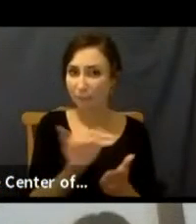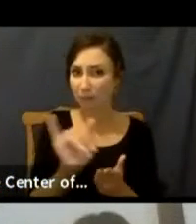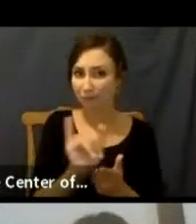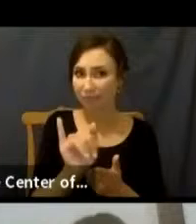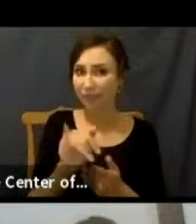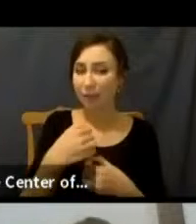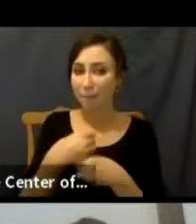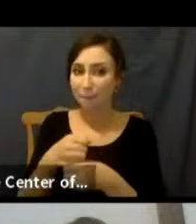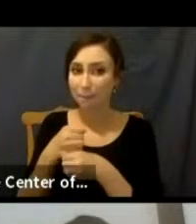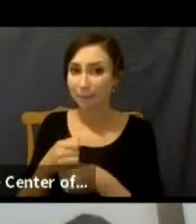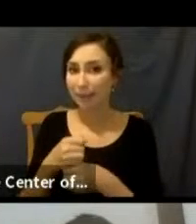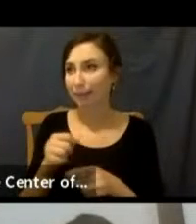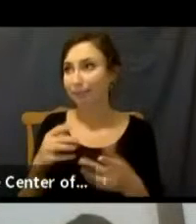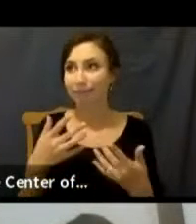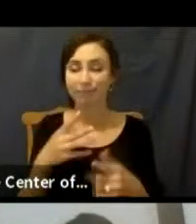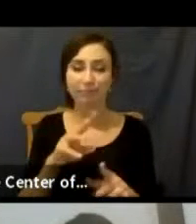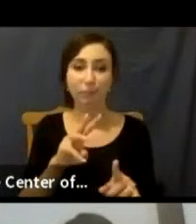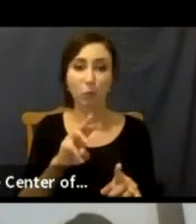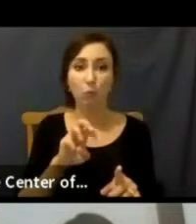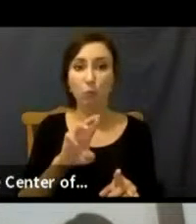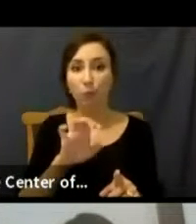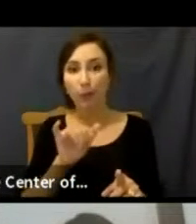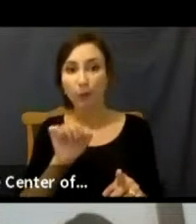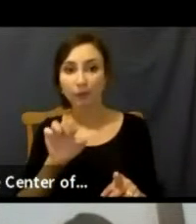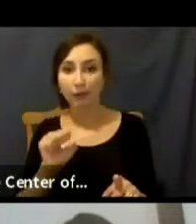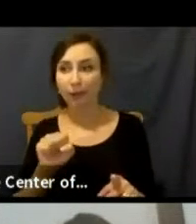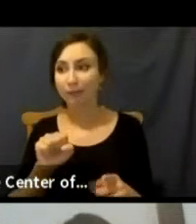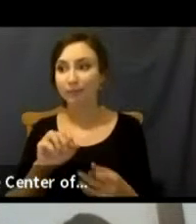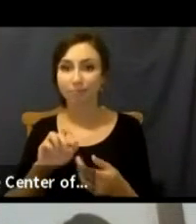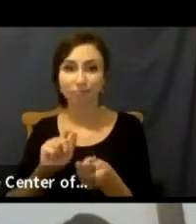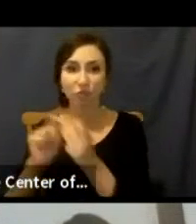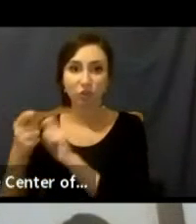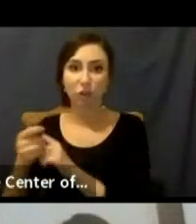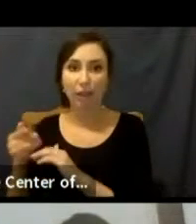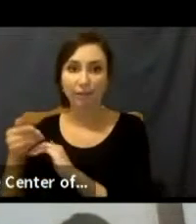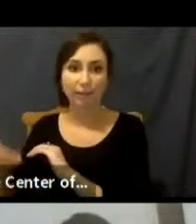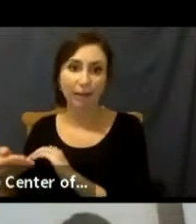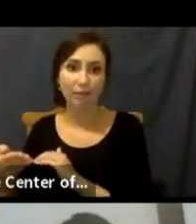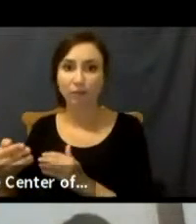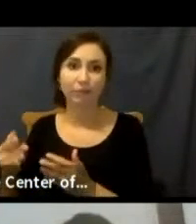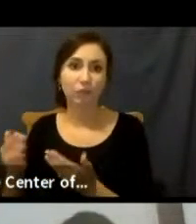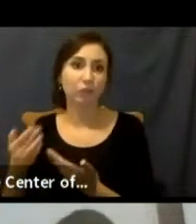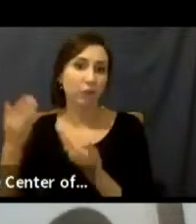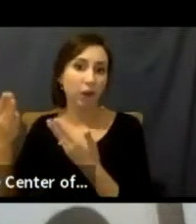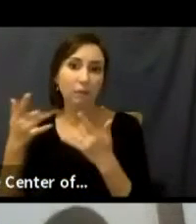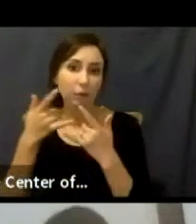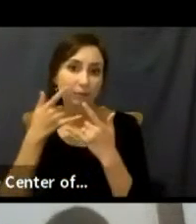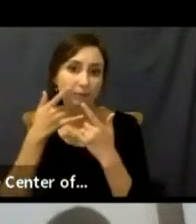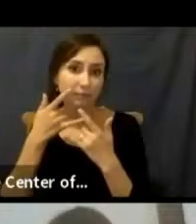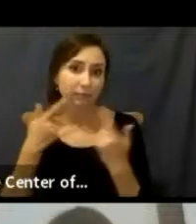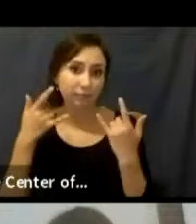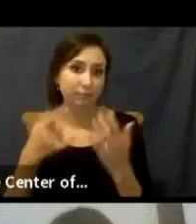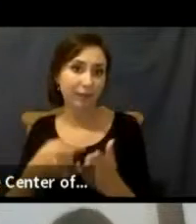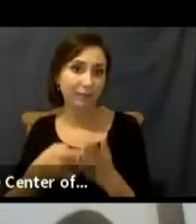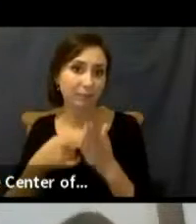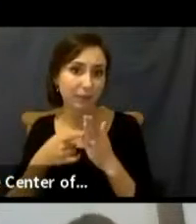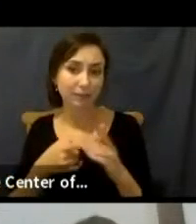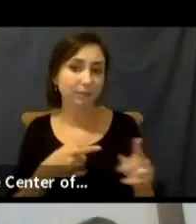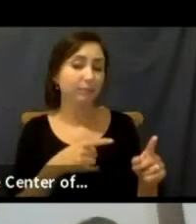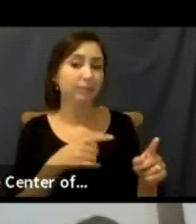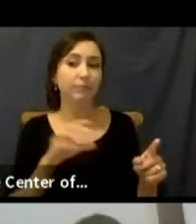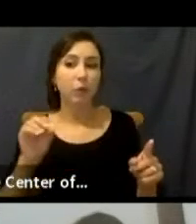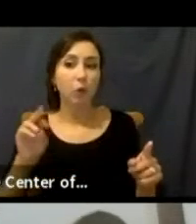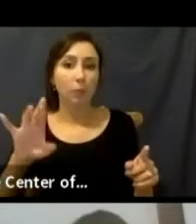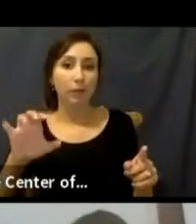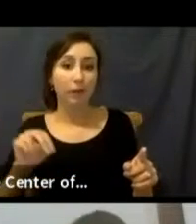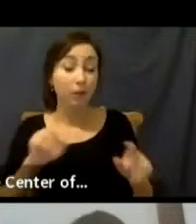craft a therefore that would strictly be a mask mandate? I offer that as just a simple suggestion. We could do that. We may